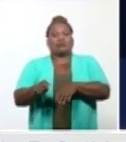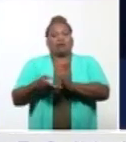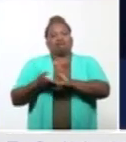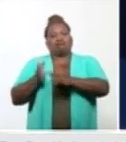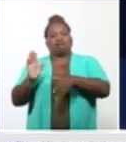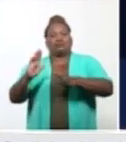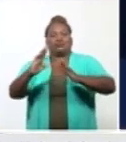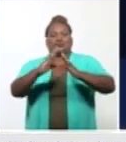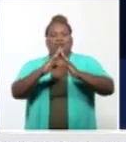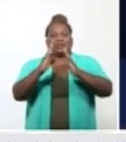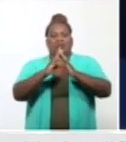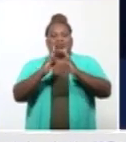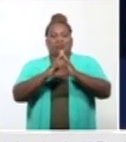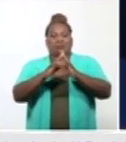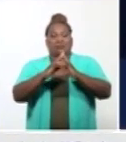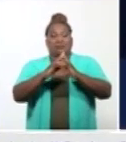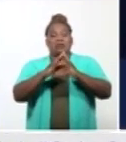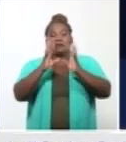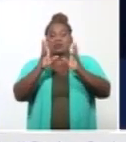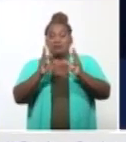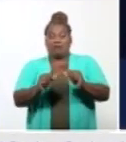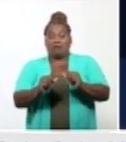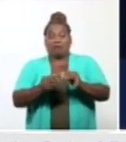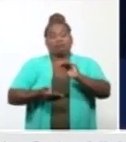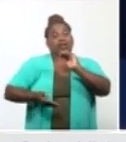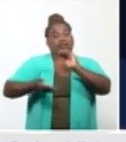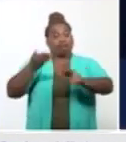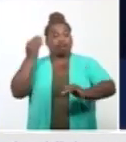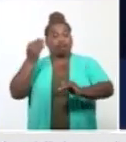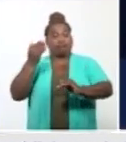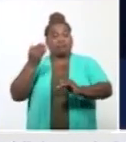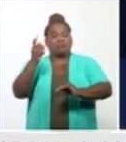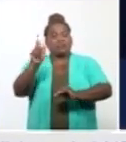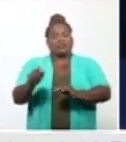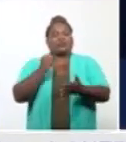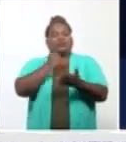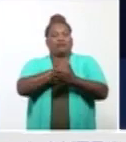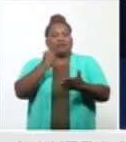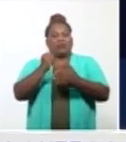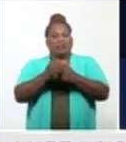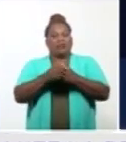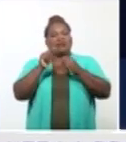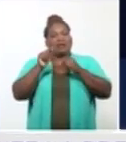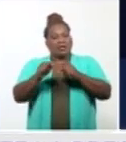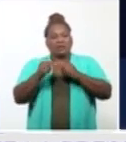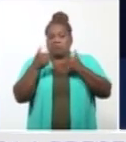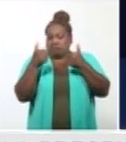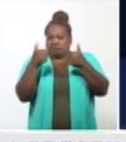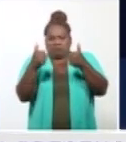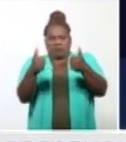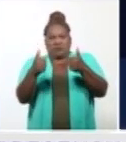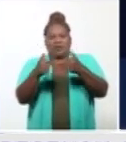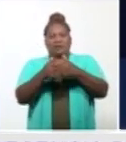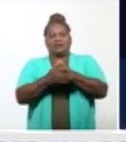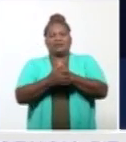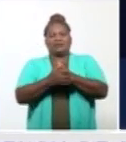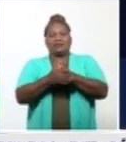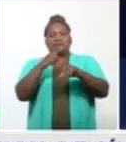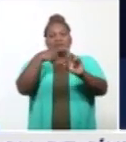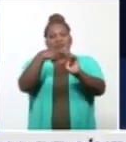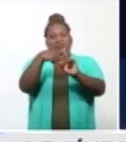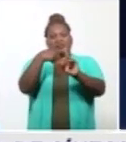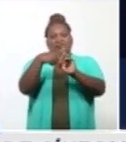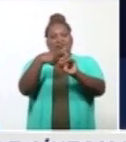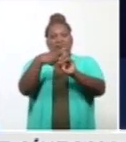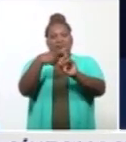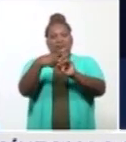last night, the 5 patients in serious condition, 3 are from the Salvador Allende Hospital in Havana, and 2 from